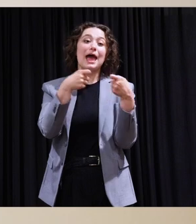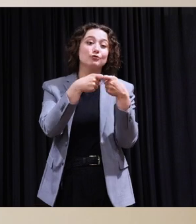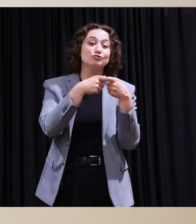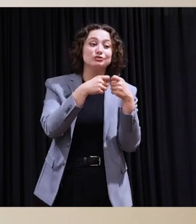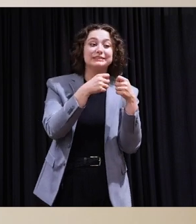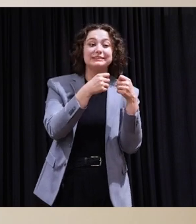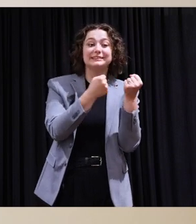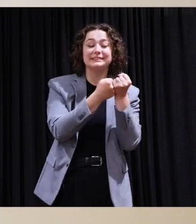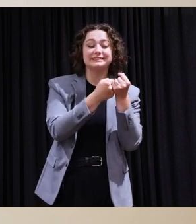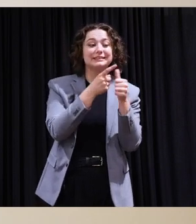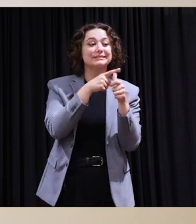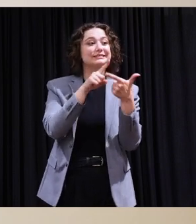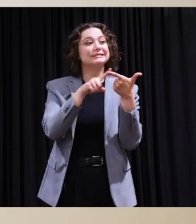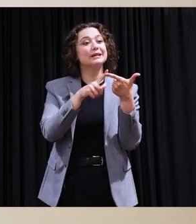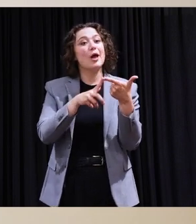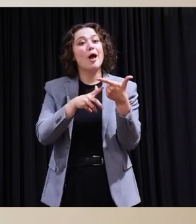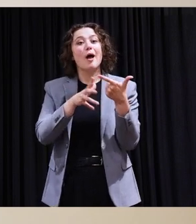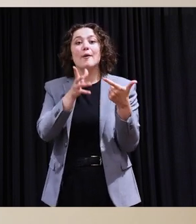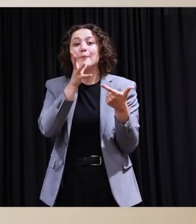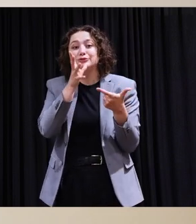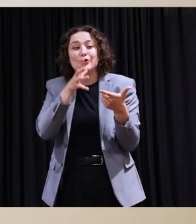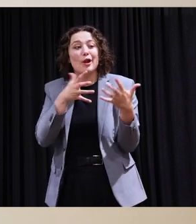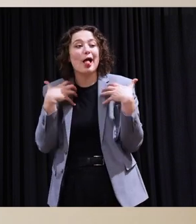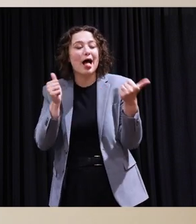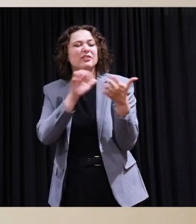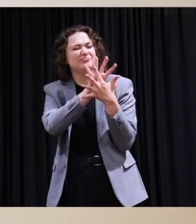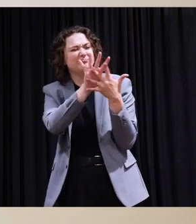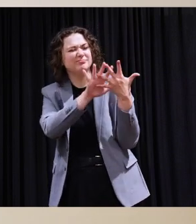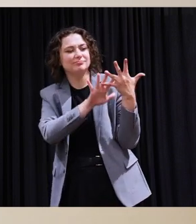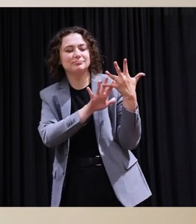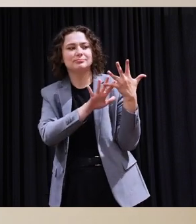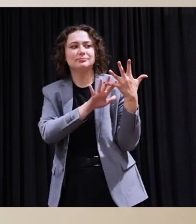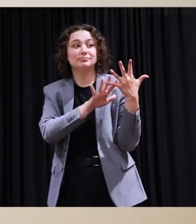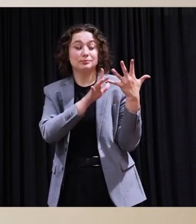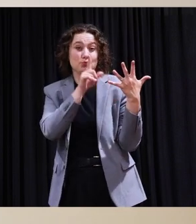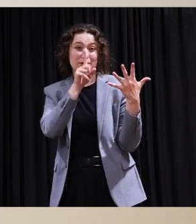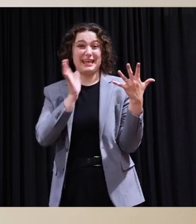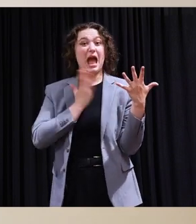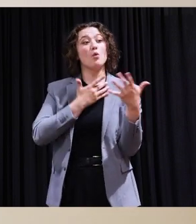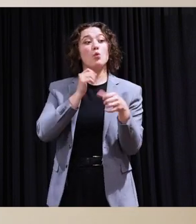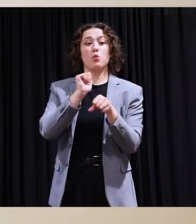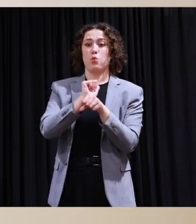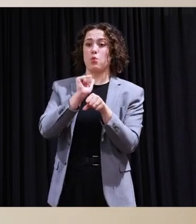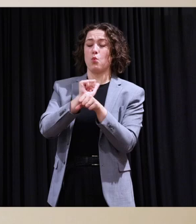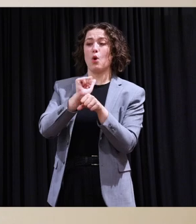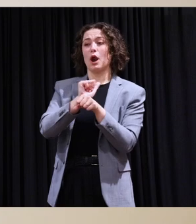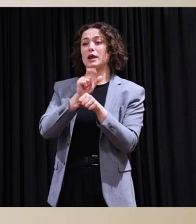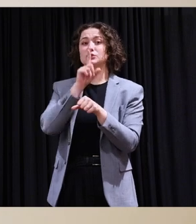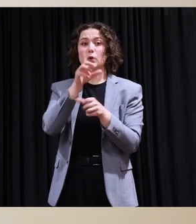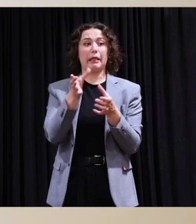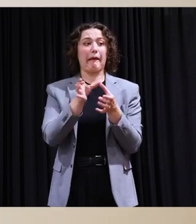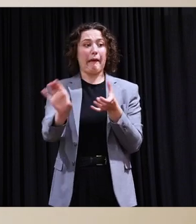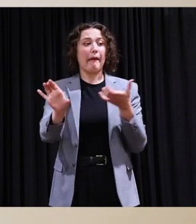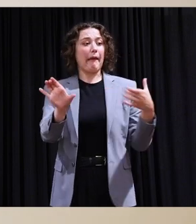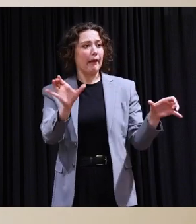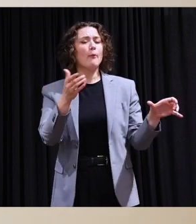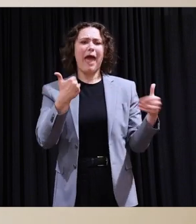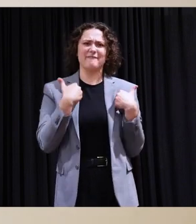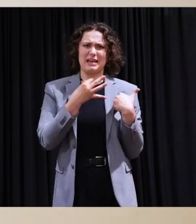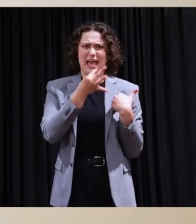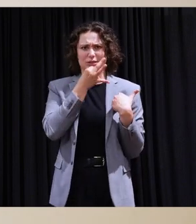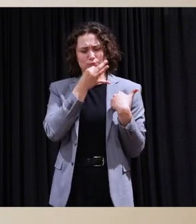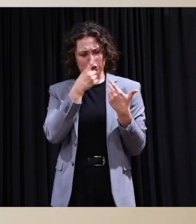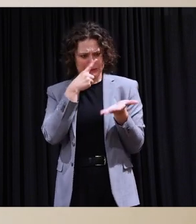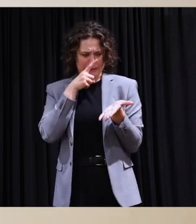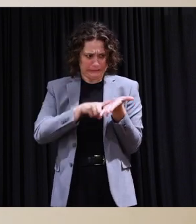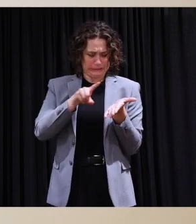infant health. And the key takeaway from a lot of this is, like, our work is siloed. We have all of these experts who really dig into their niche